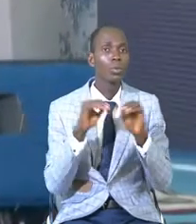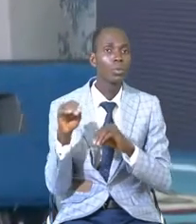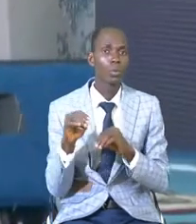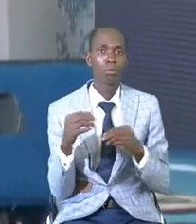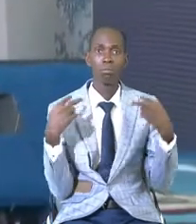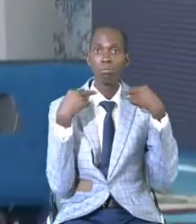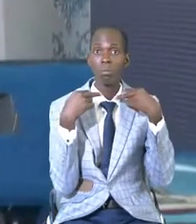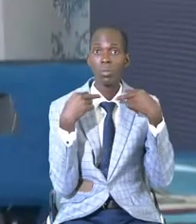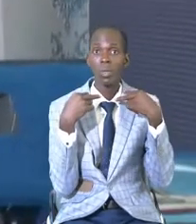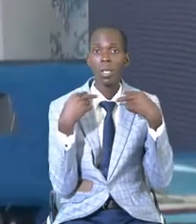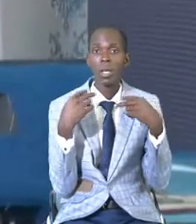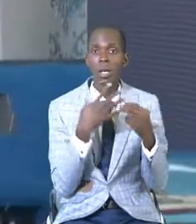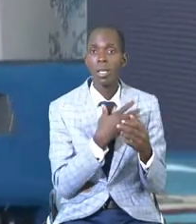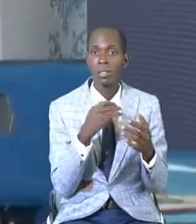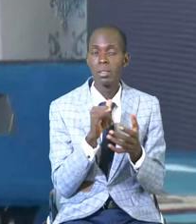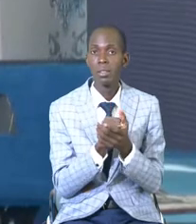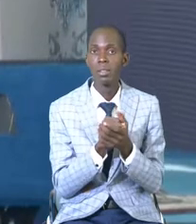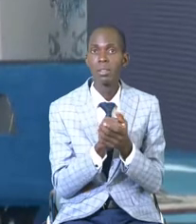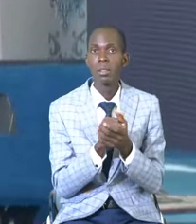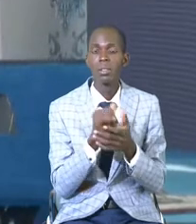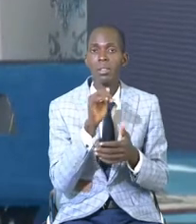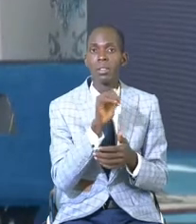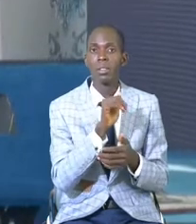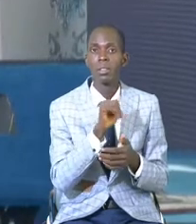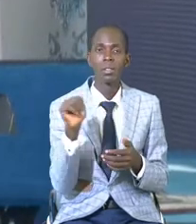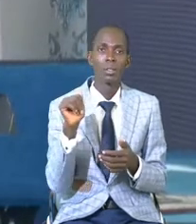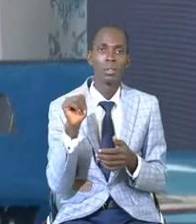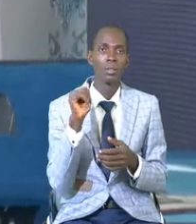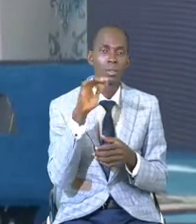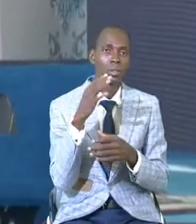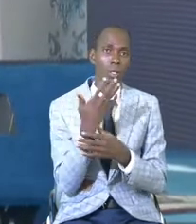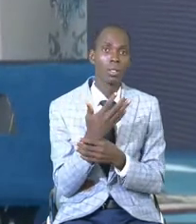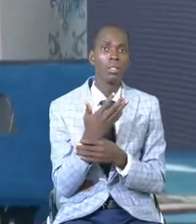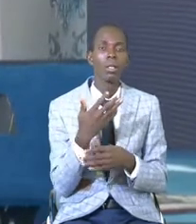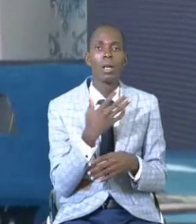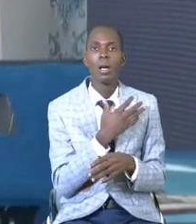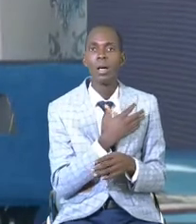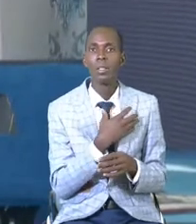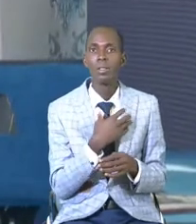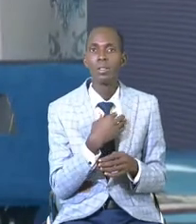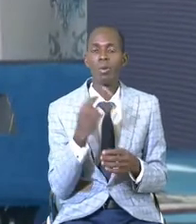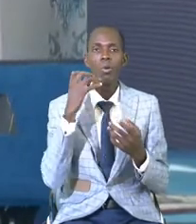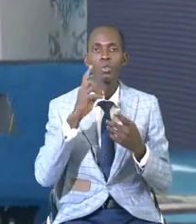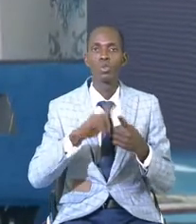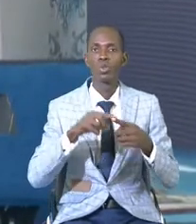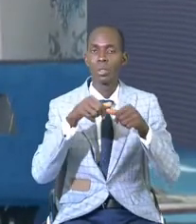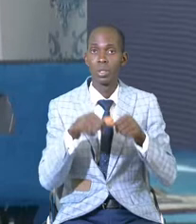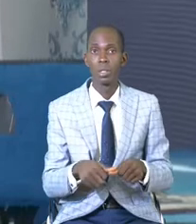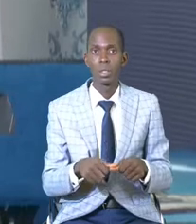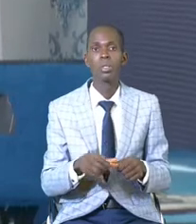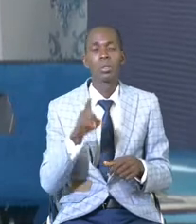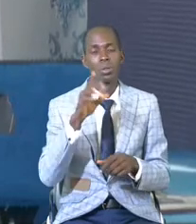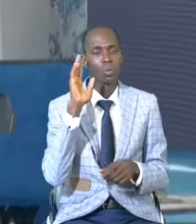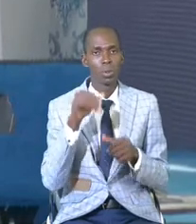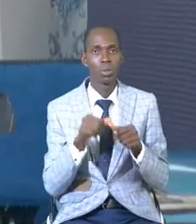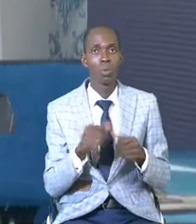it says, it's in your hand. You want to abide, I will abide. You want to stay, I will stay. You want